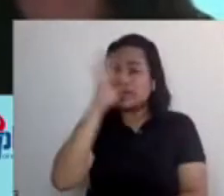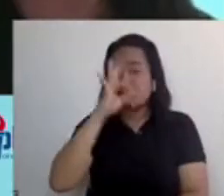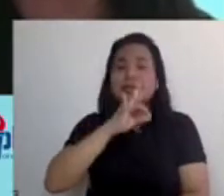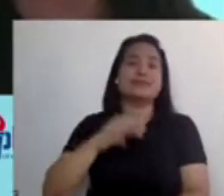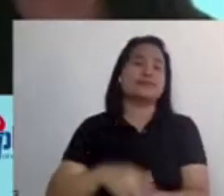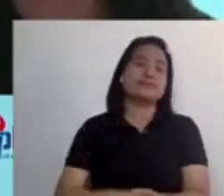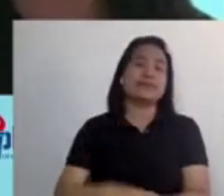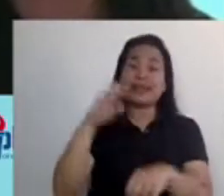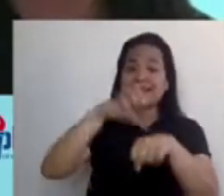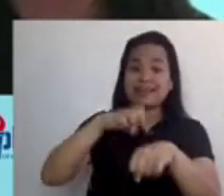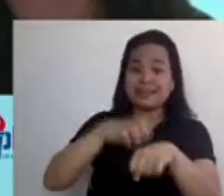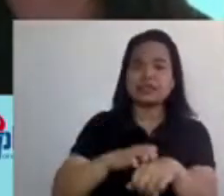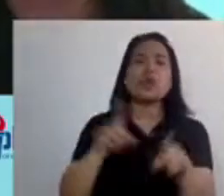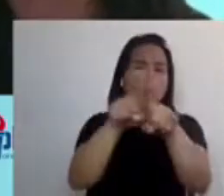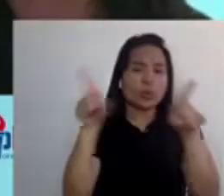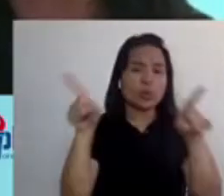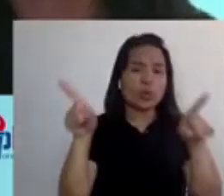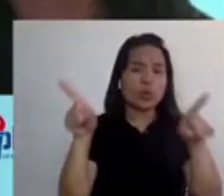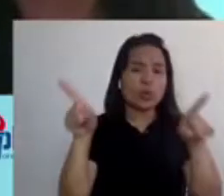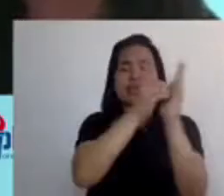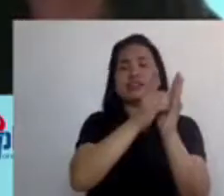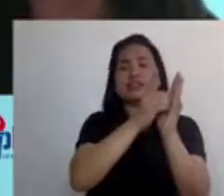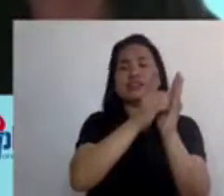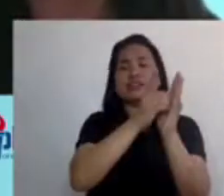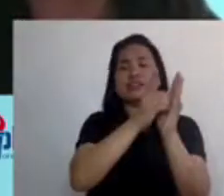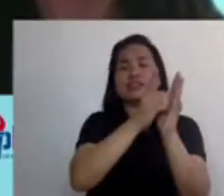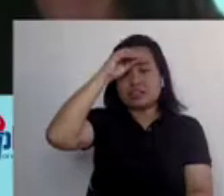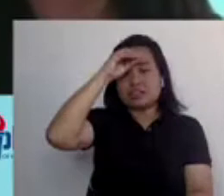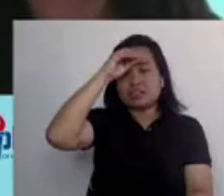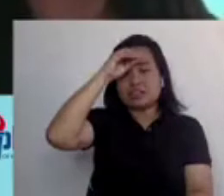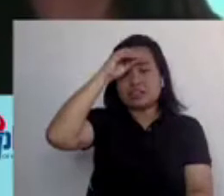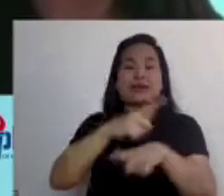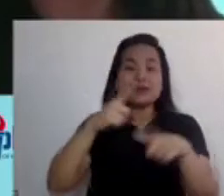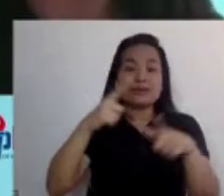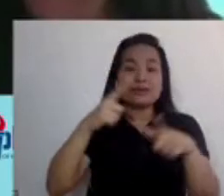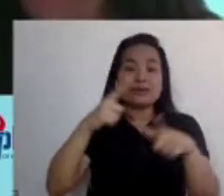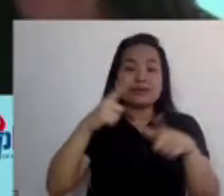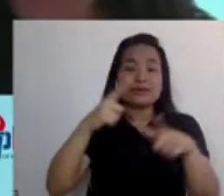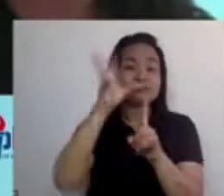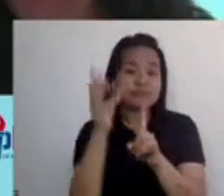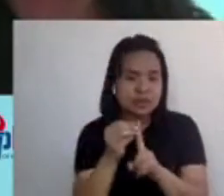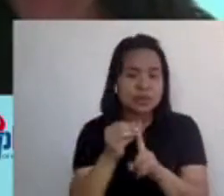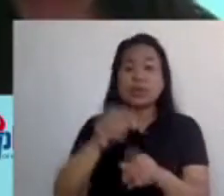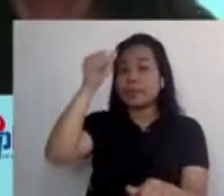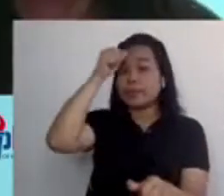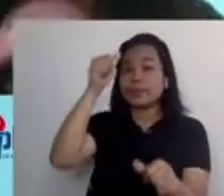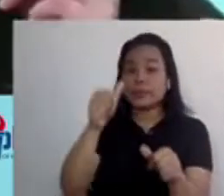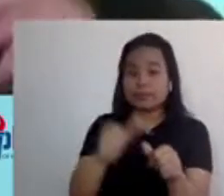as to develop learners' pride of their language, heritage, and culture. Take note, what we are